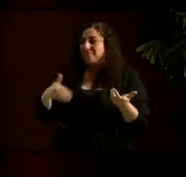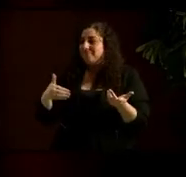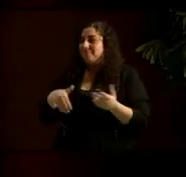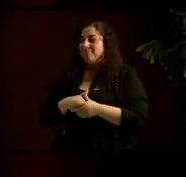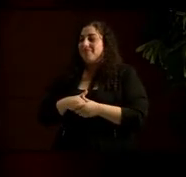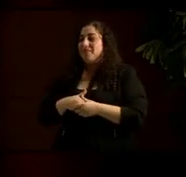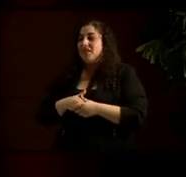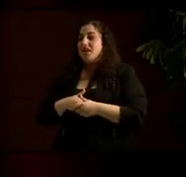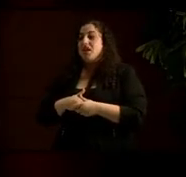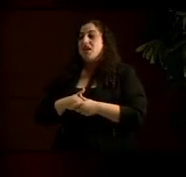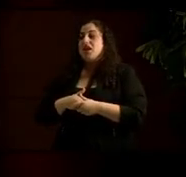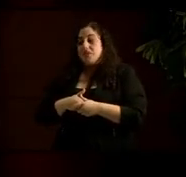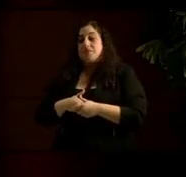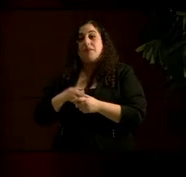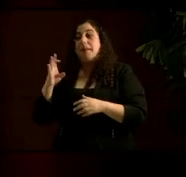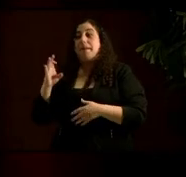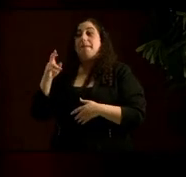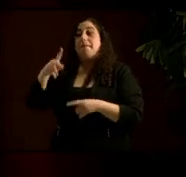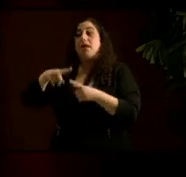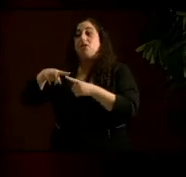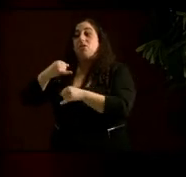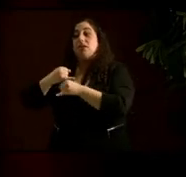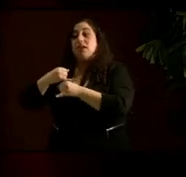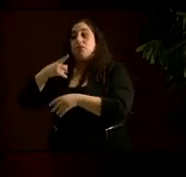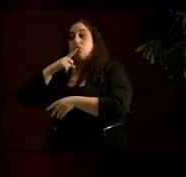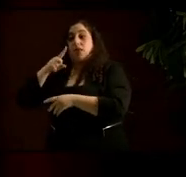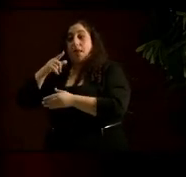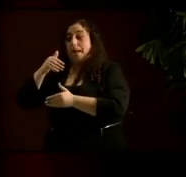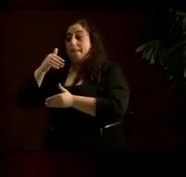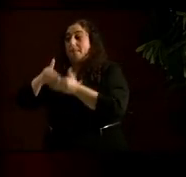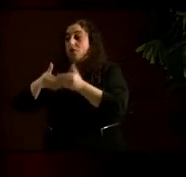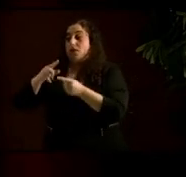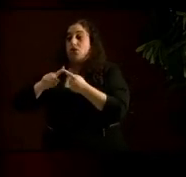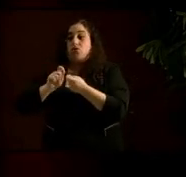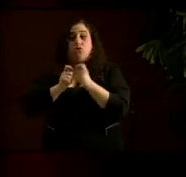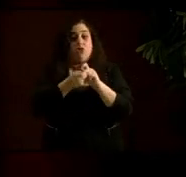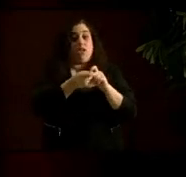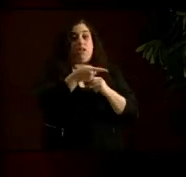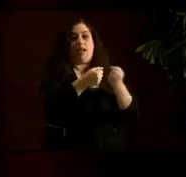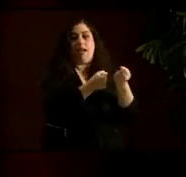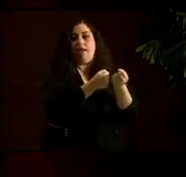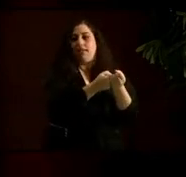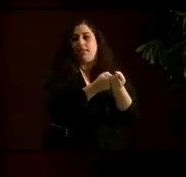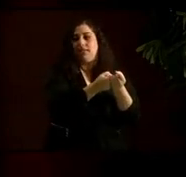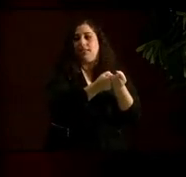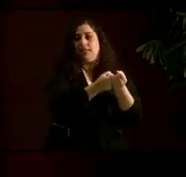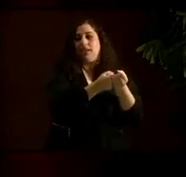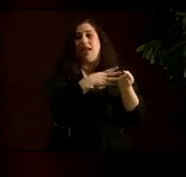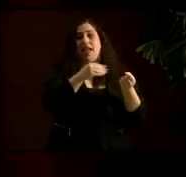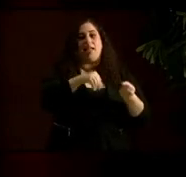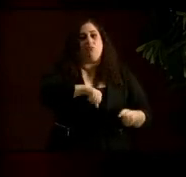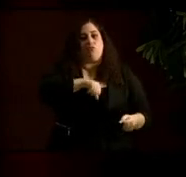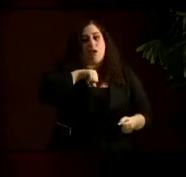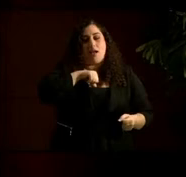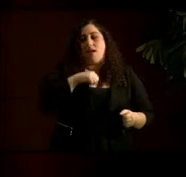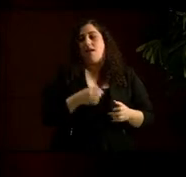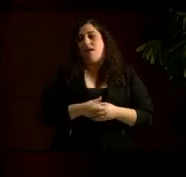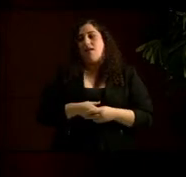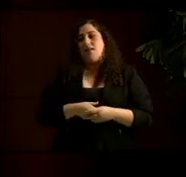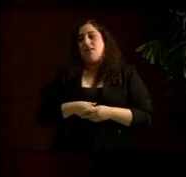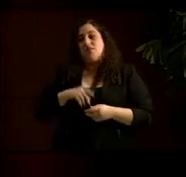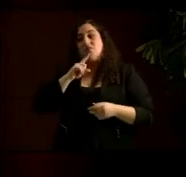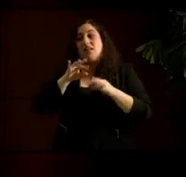change, advocacy, and pride is best achieved when we are all united. From our students to faculty to staff to